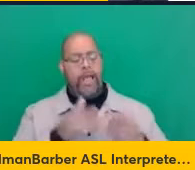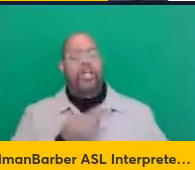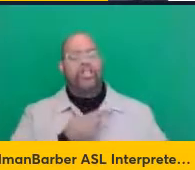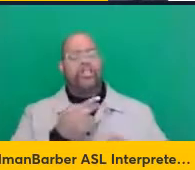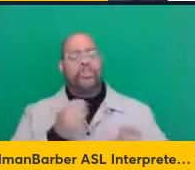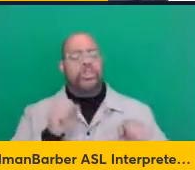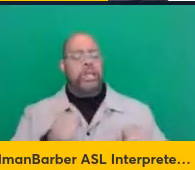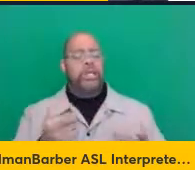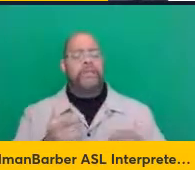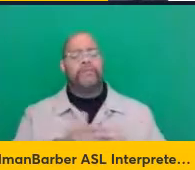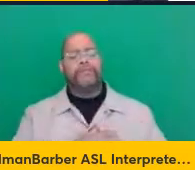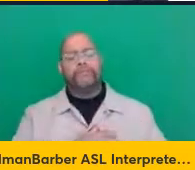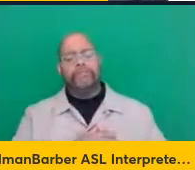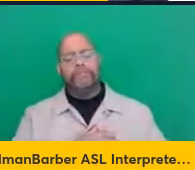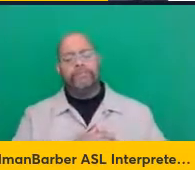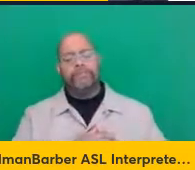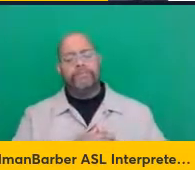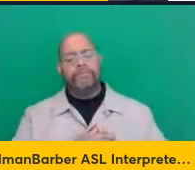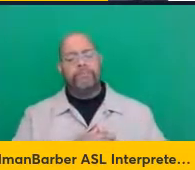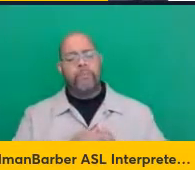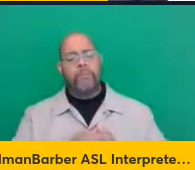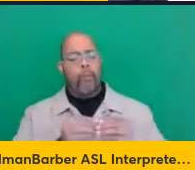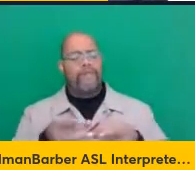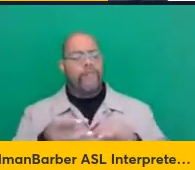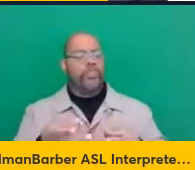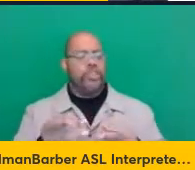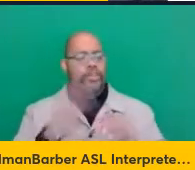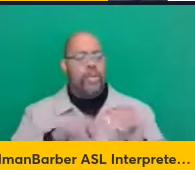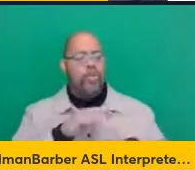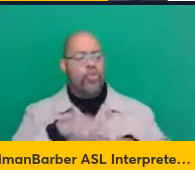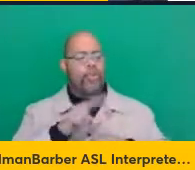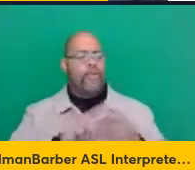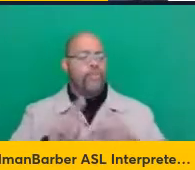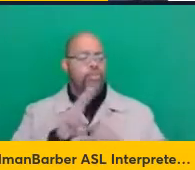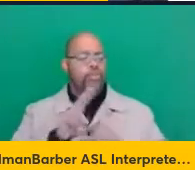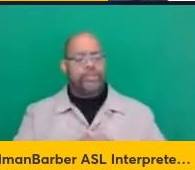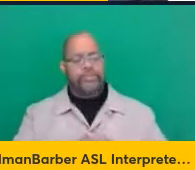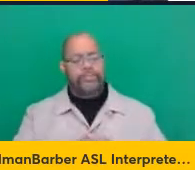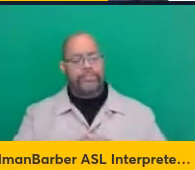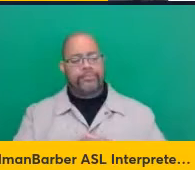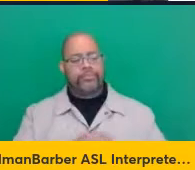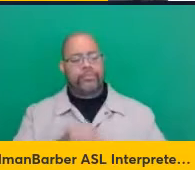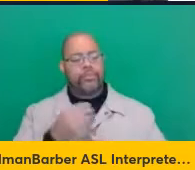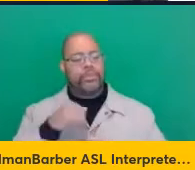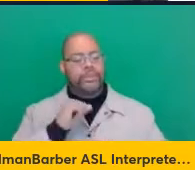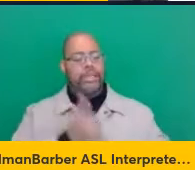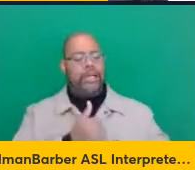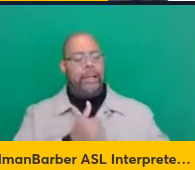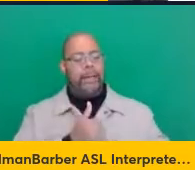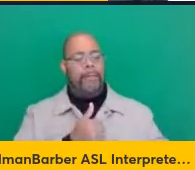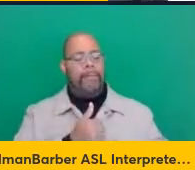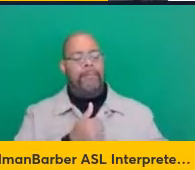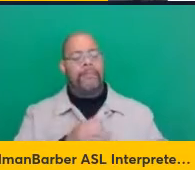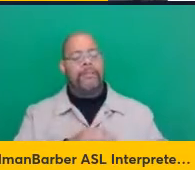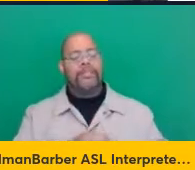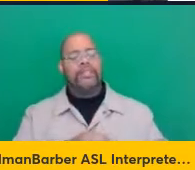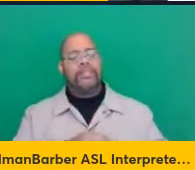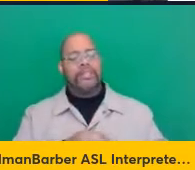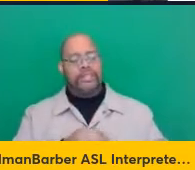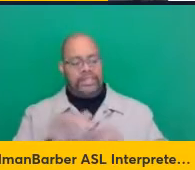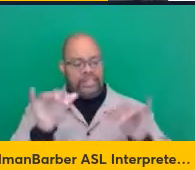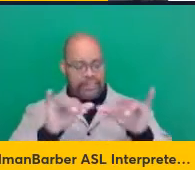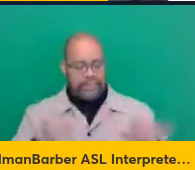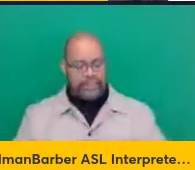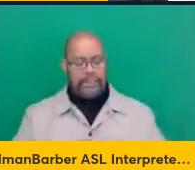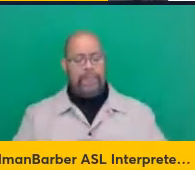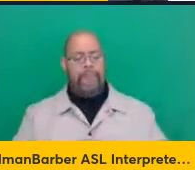be more efficient than a normal university unit. So we set up a semi-autonomous system